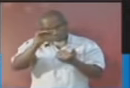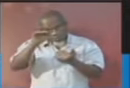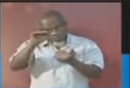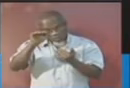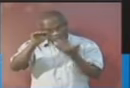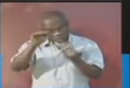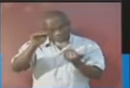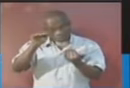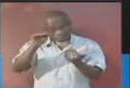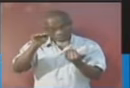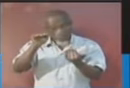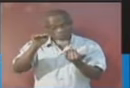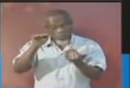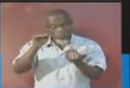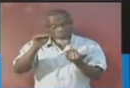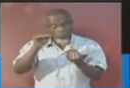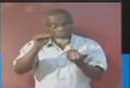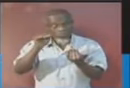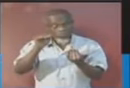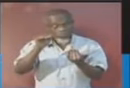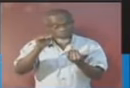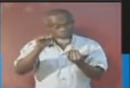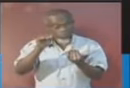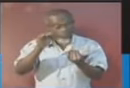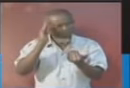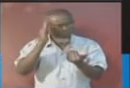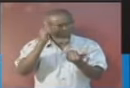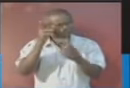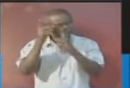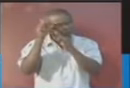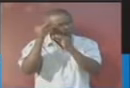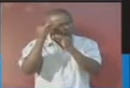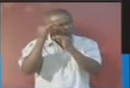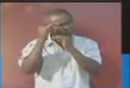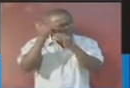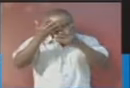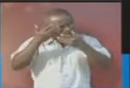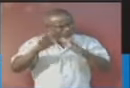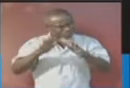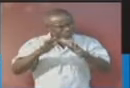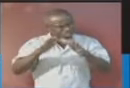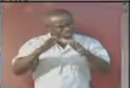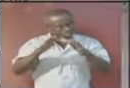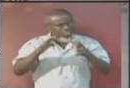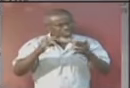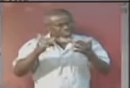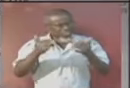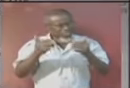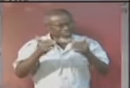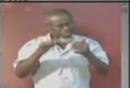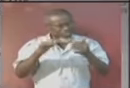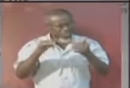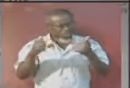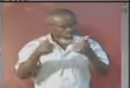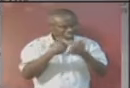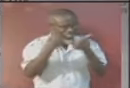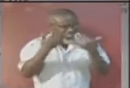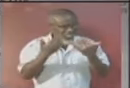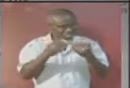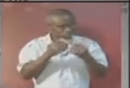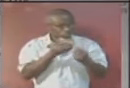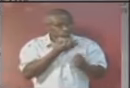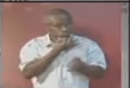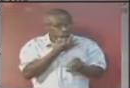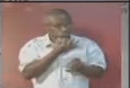expect, for us to get all restitution soon? Thank you. So what we're seeing is yes, some smaller numbers in the